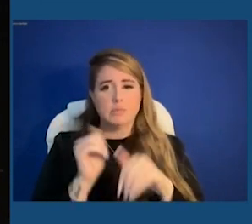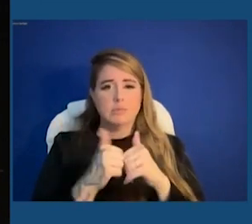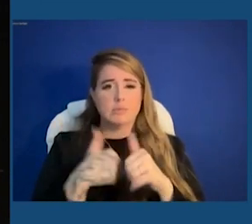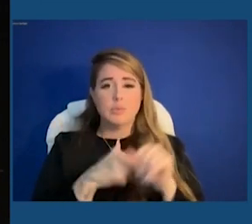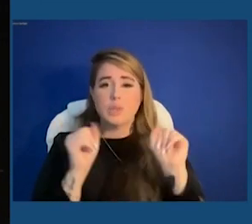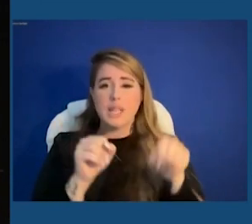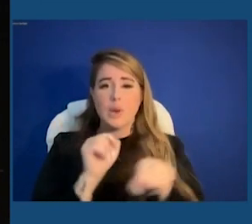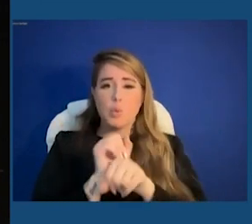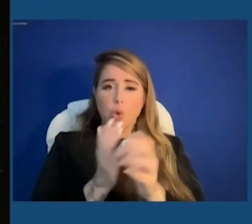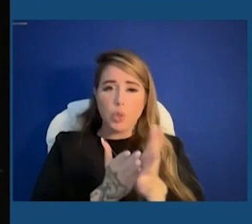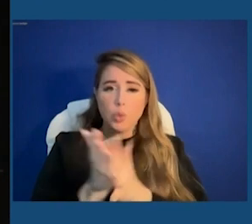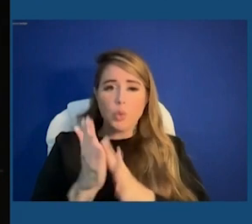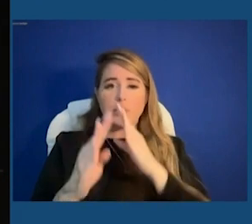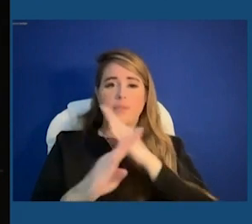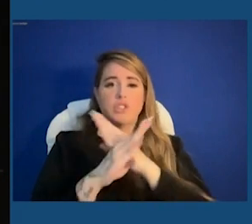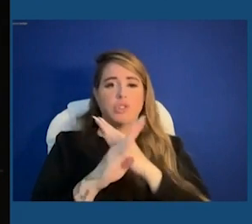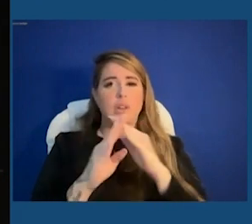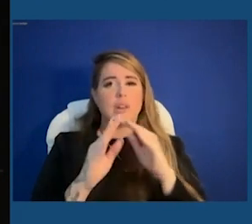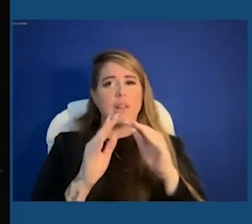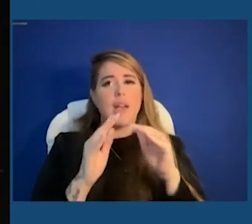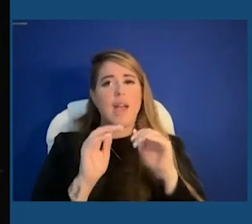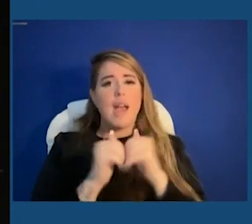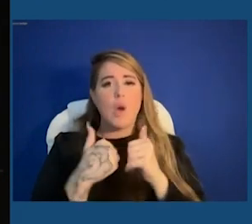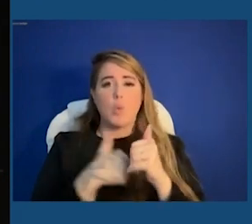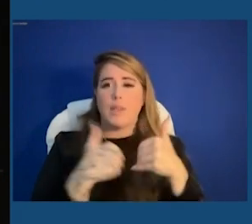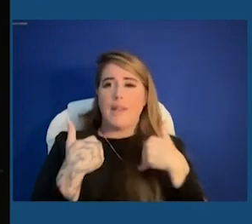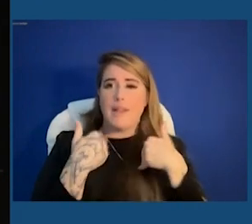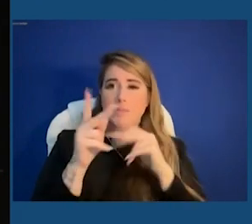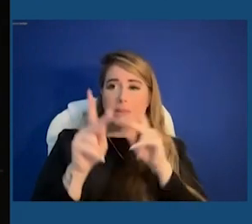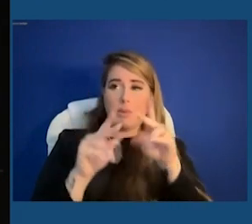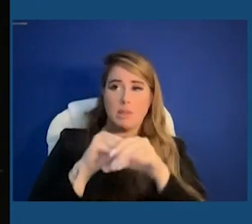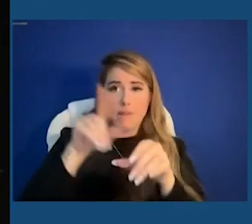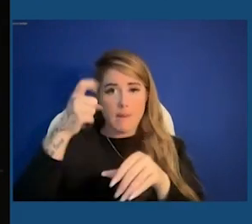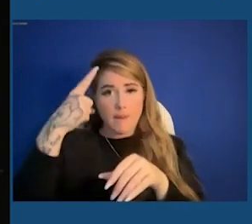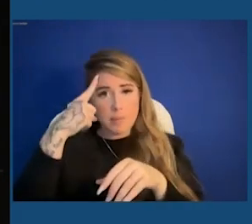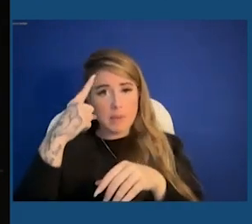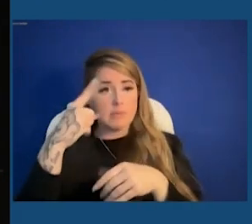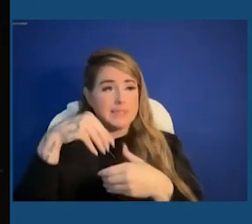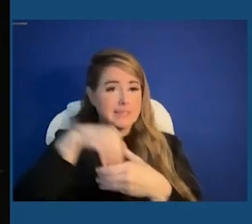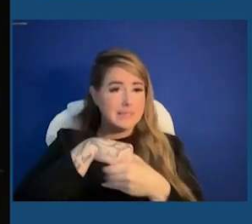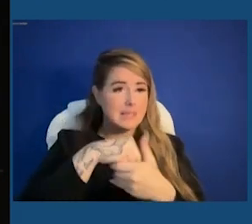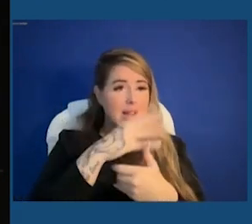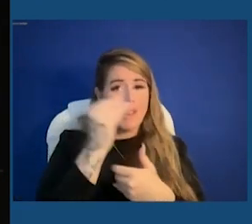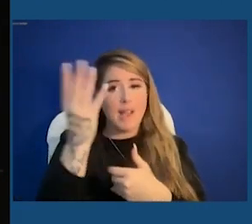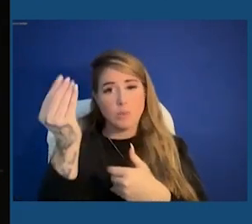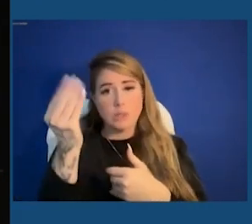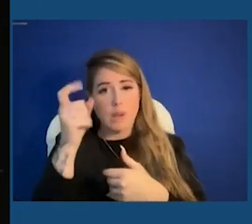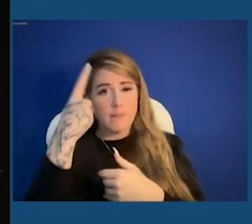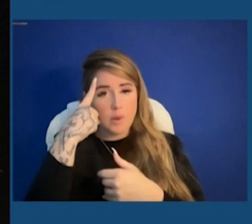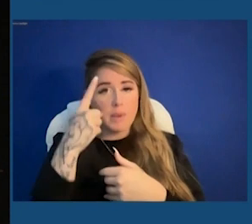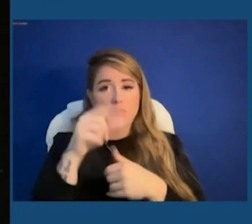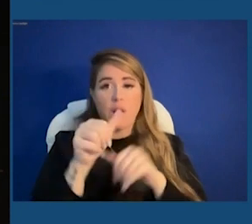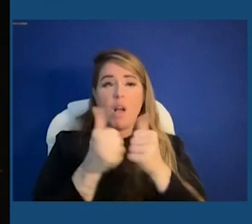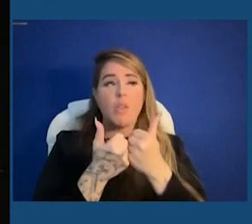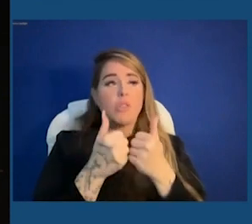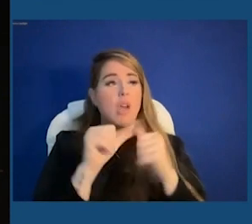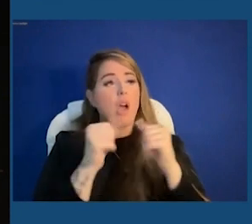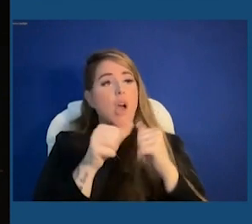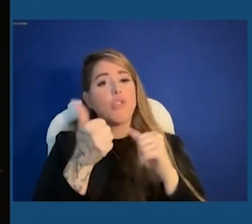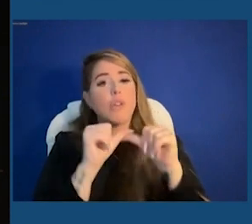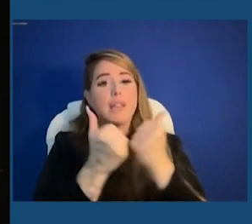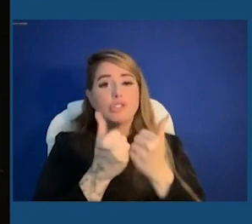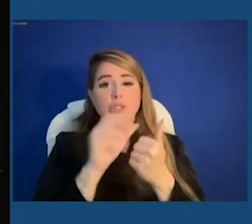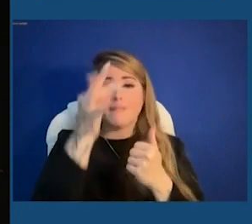through prevention, and having stakeholders within government, outside of government, from other agencies in the federal or state